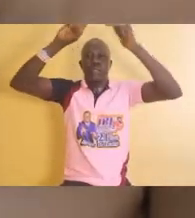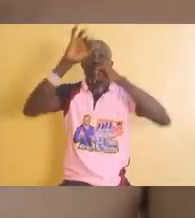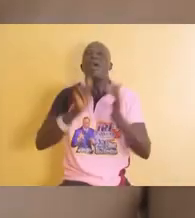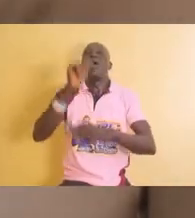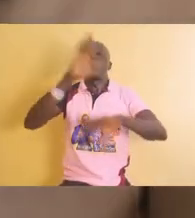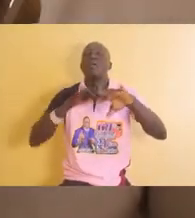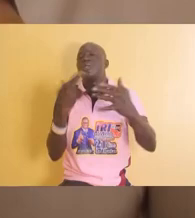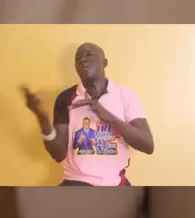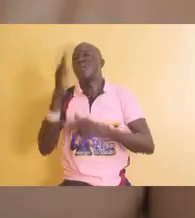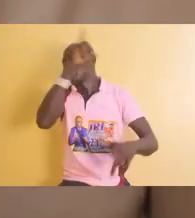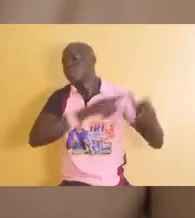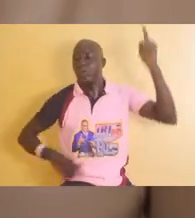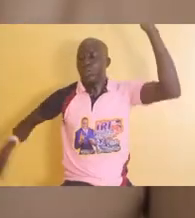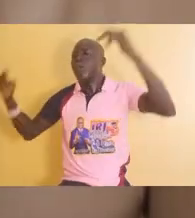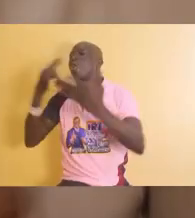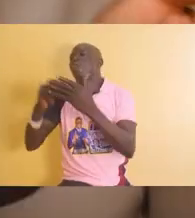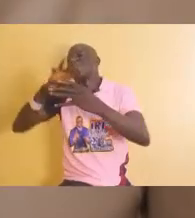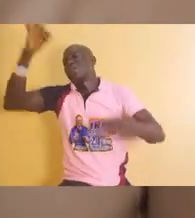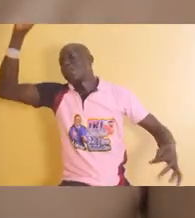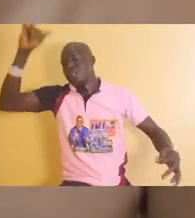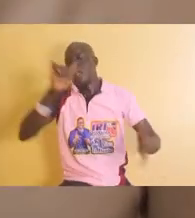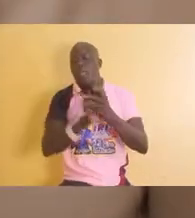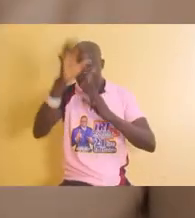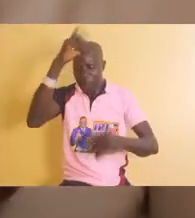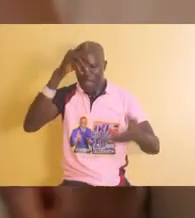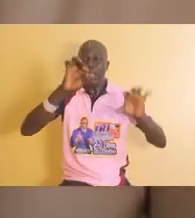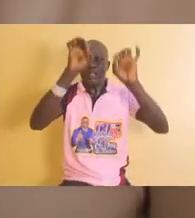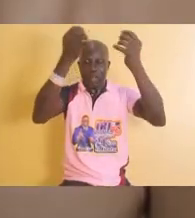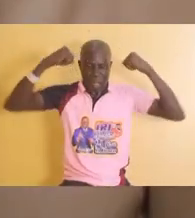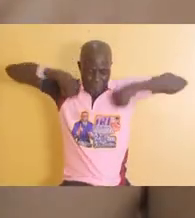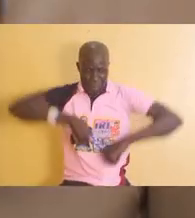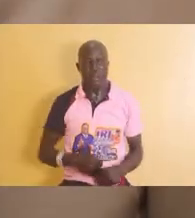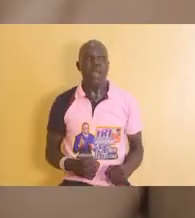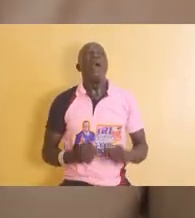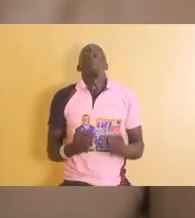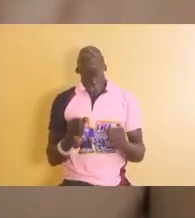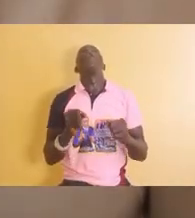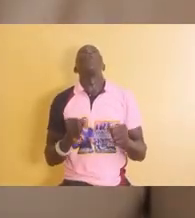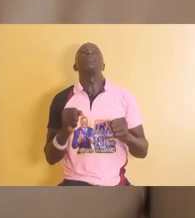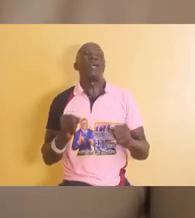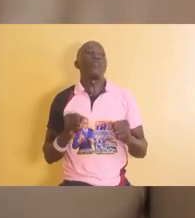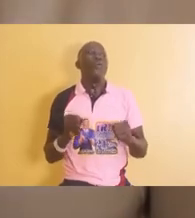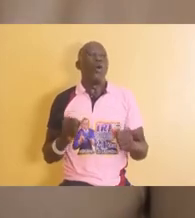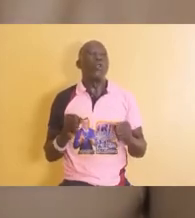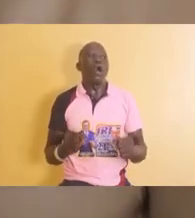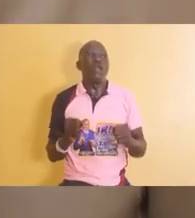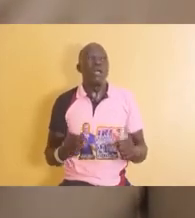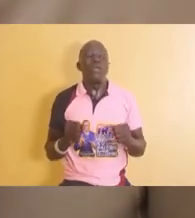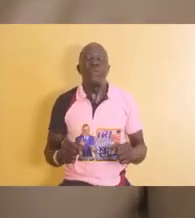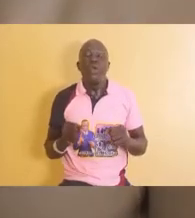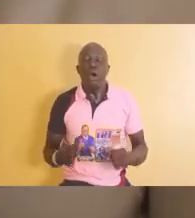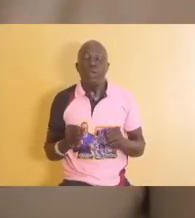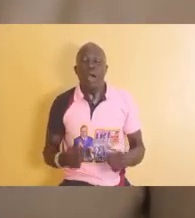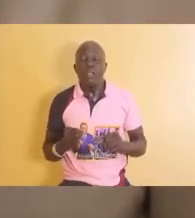us overcome. In the name of Jesus. Holy Spirit. What are you for me now? Oh yeah. Oh God, yes. Yes. Oh God,